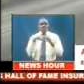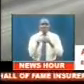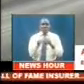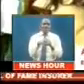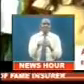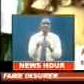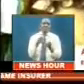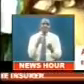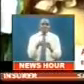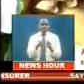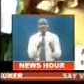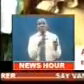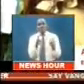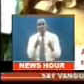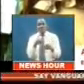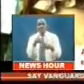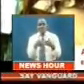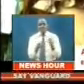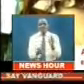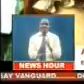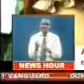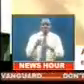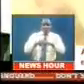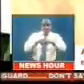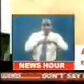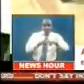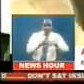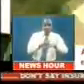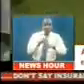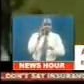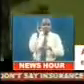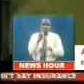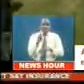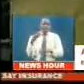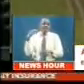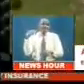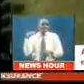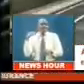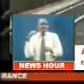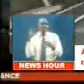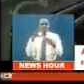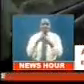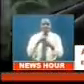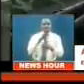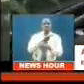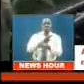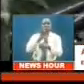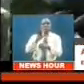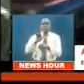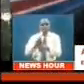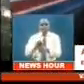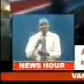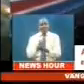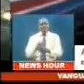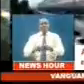country. However, plans are afoot to develop a railway network from Benin's capital Cotonou to Ouagadougou in order